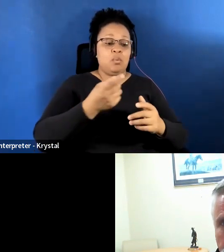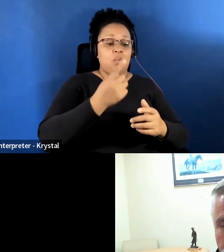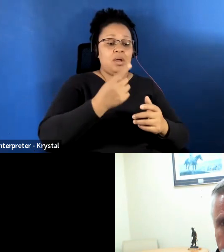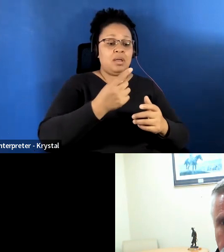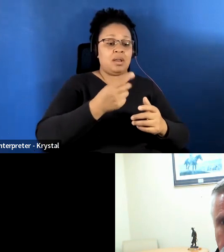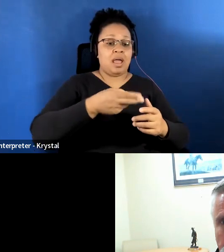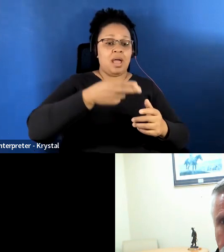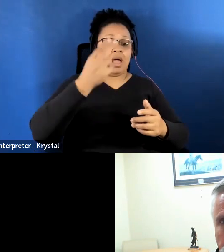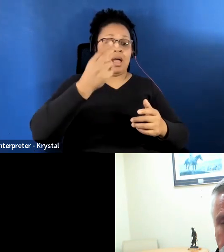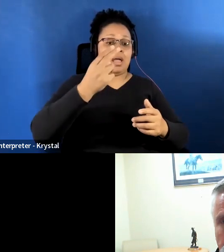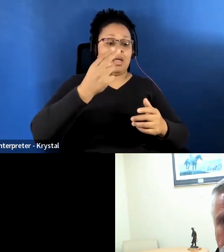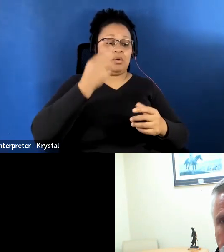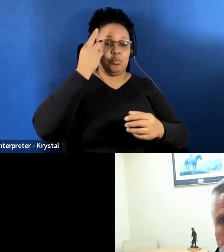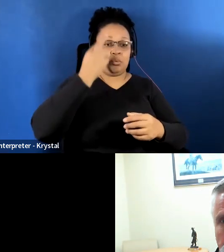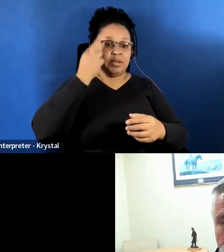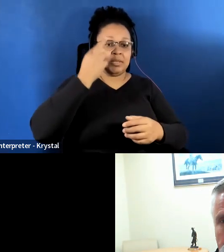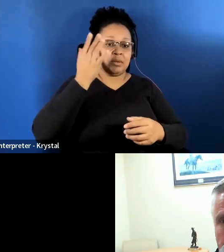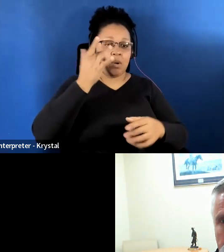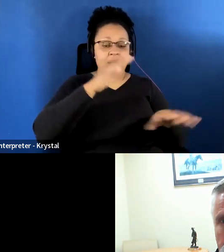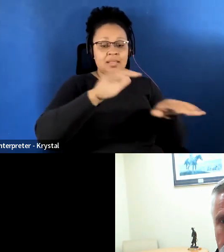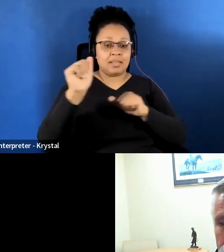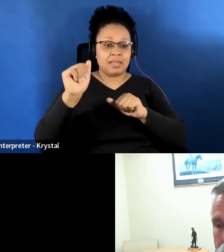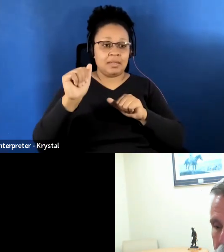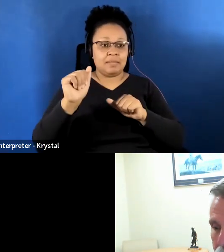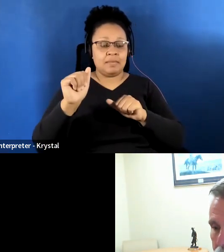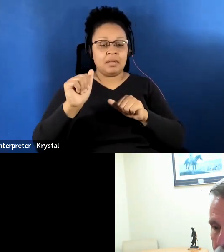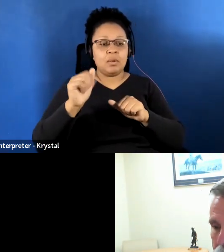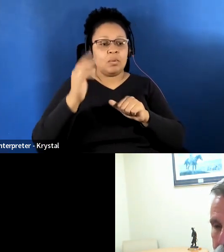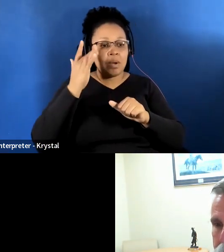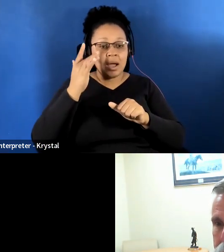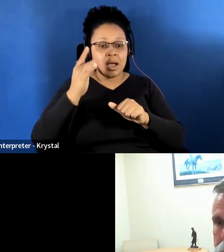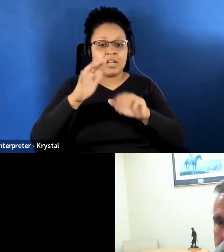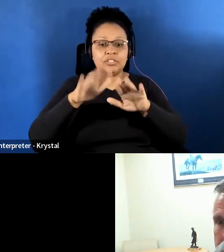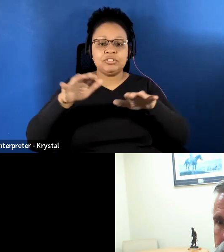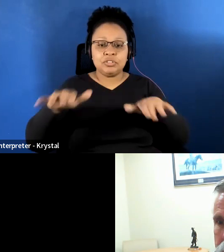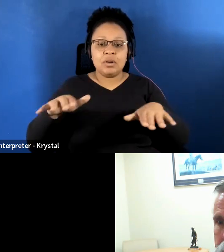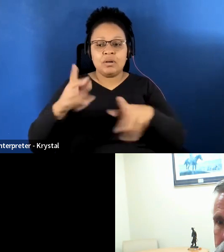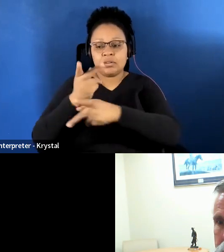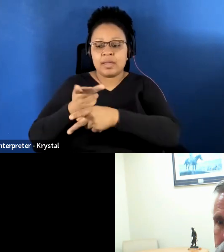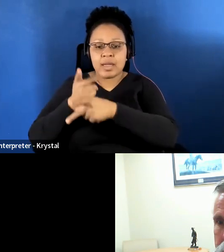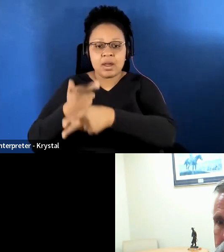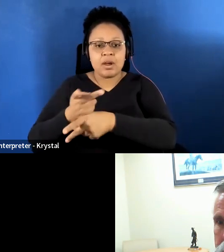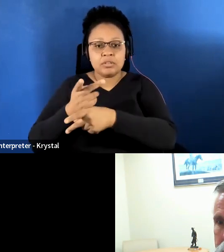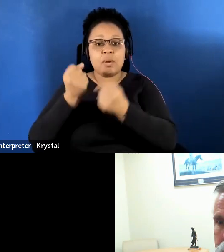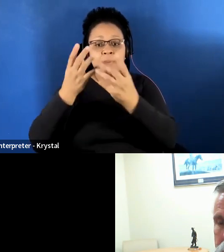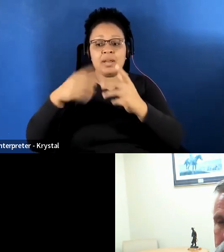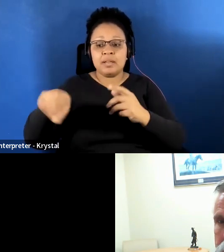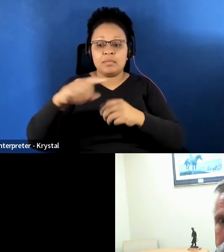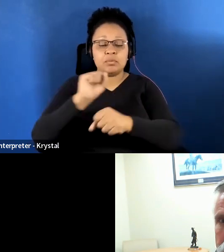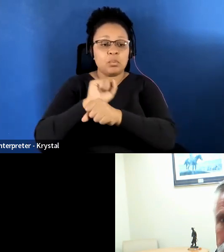why people were leaving at 48% was because of childcare. So a lot of the workers